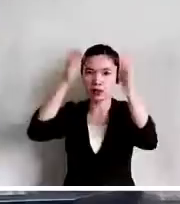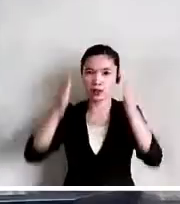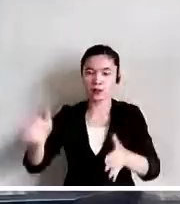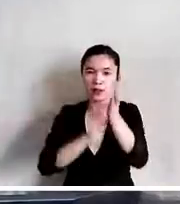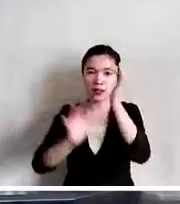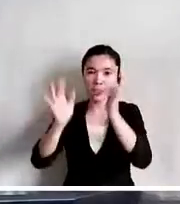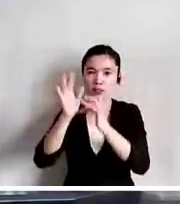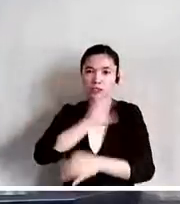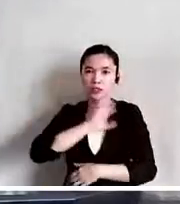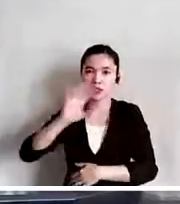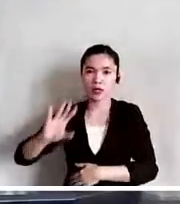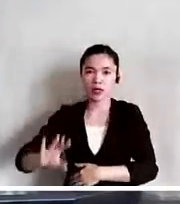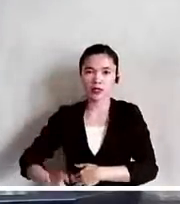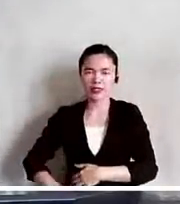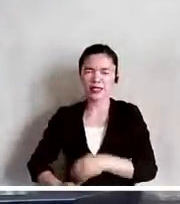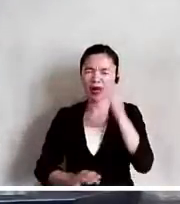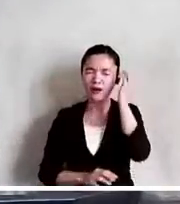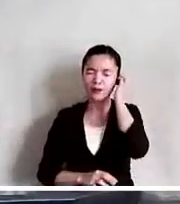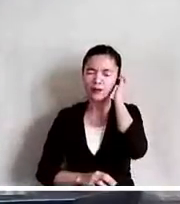Jesus Christ.